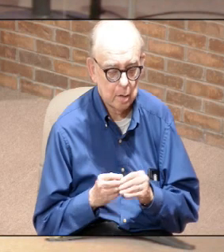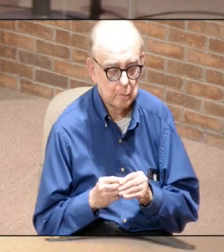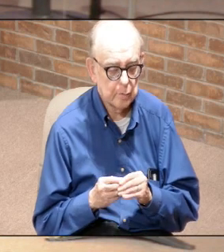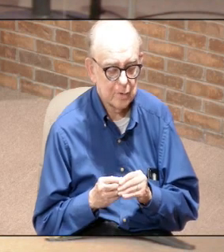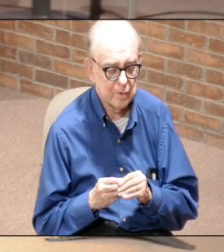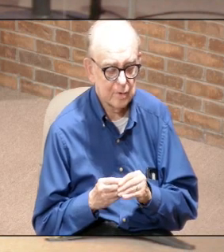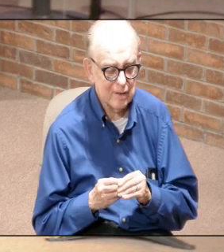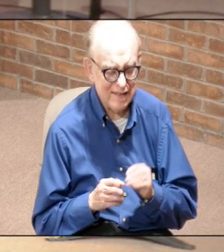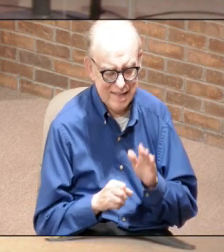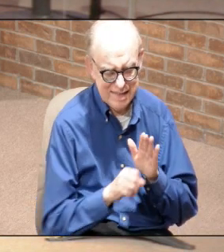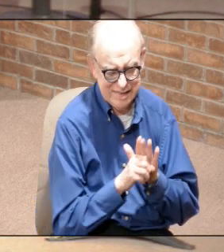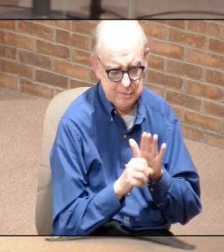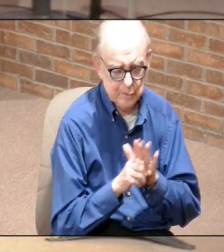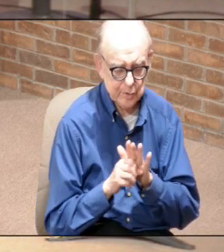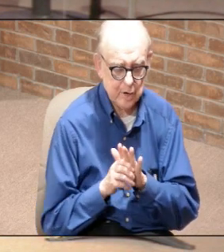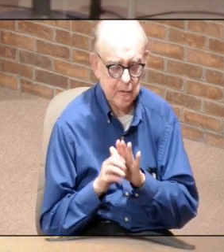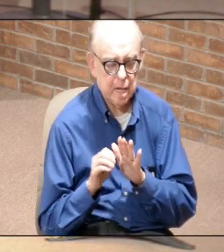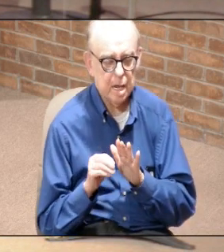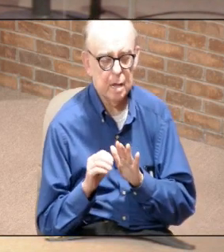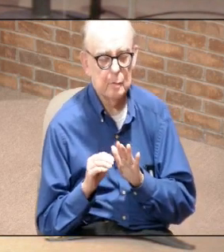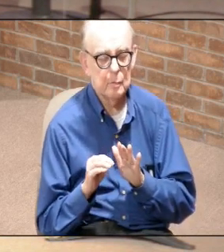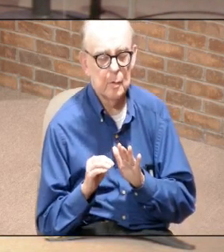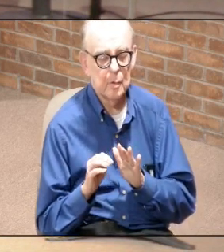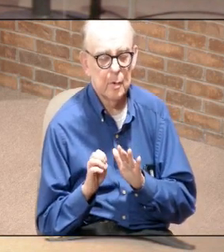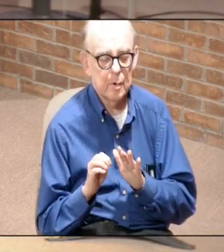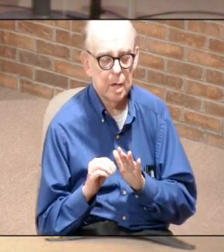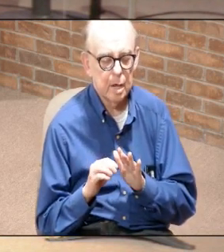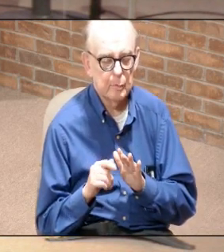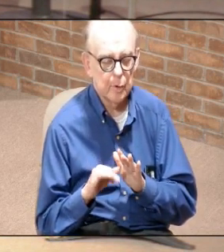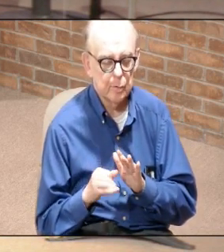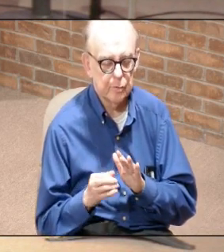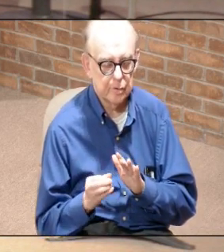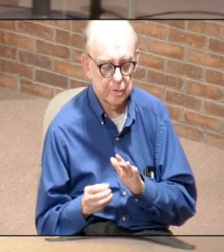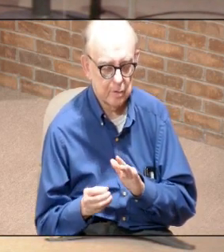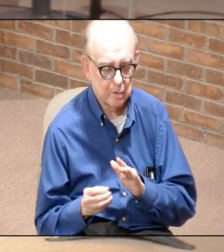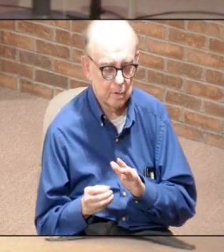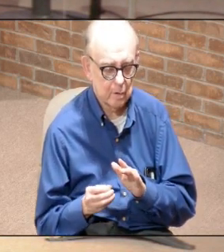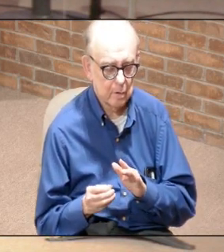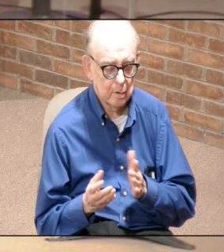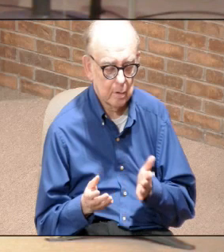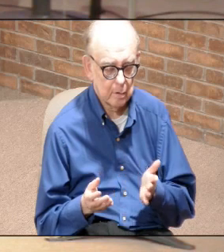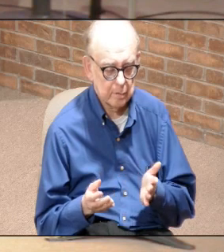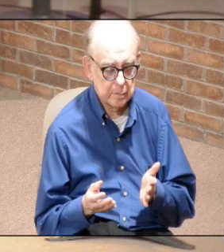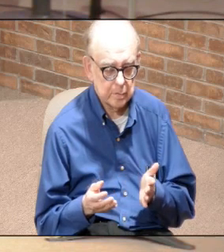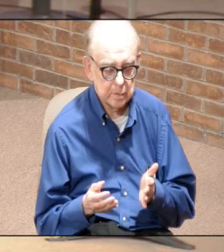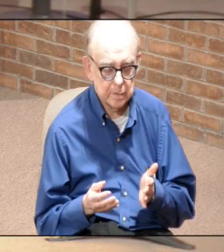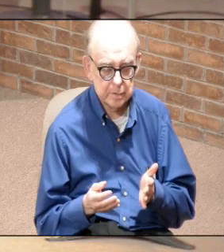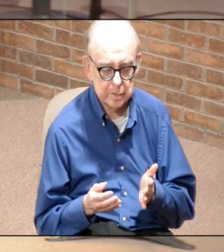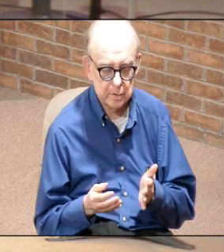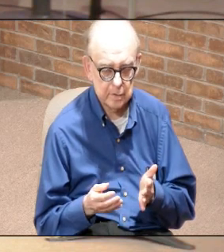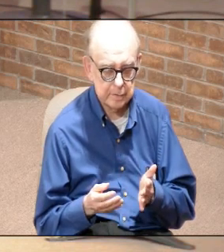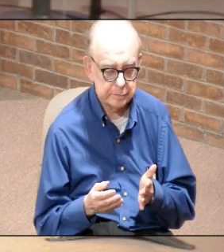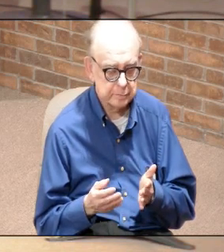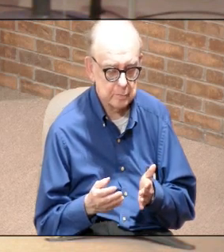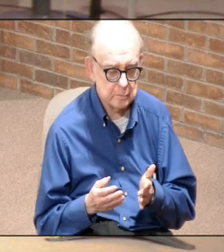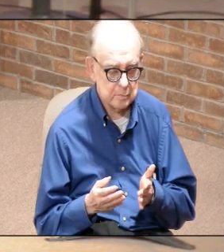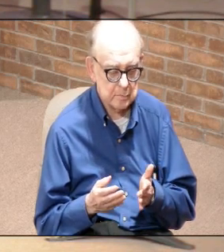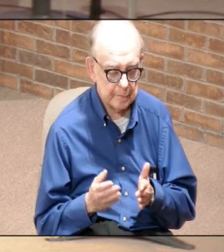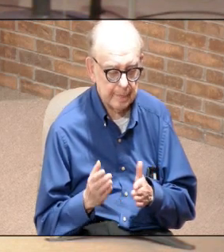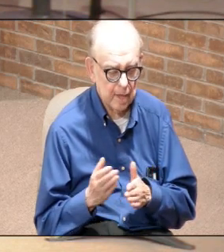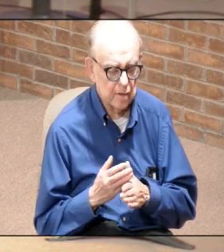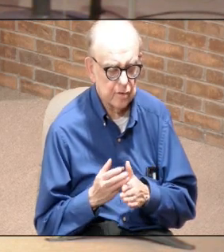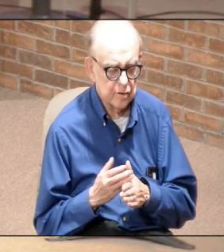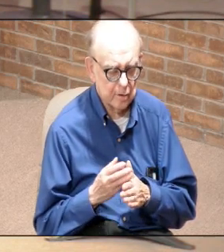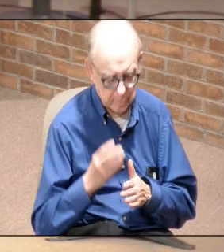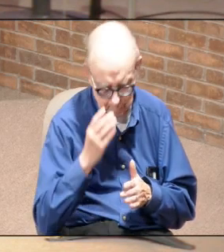the monster truck. And they were emojis that shared about his